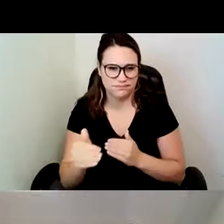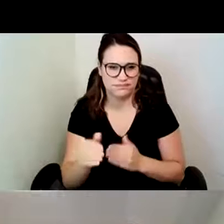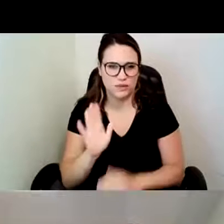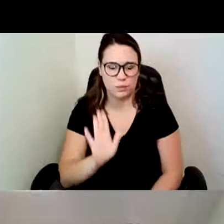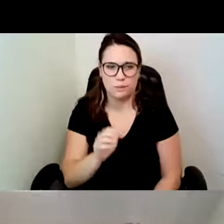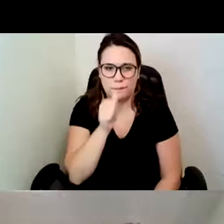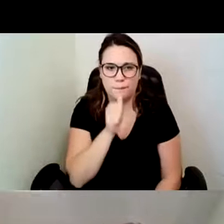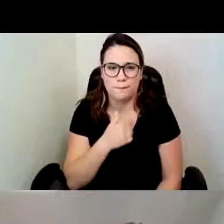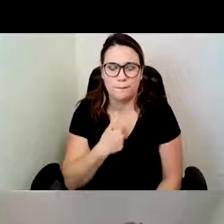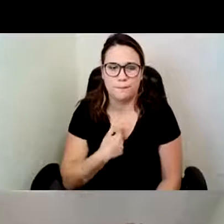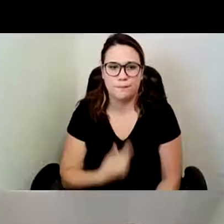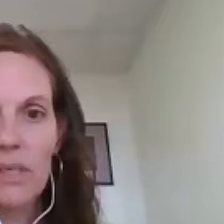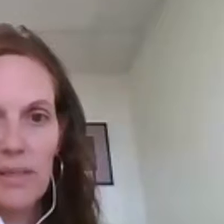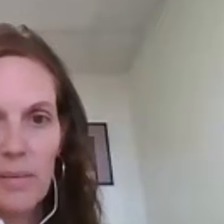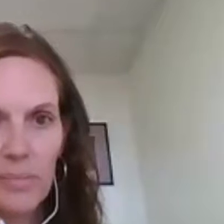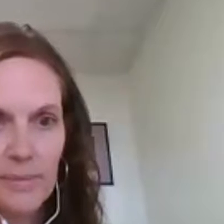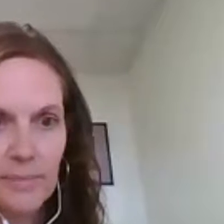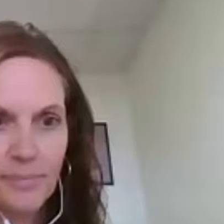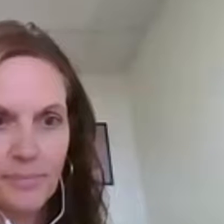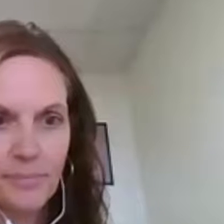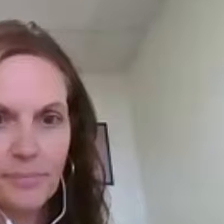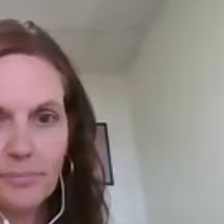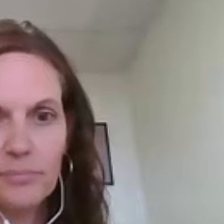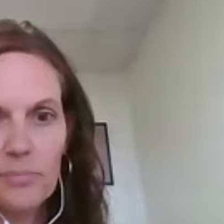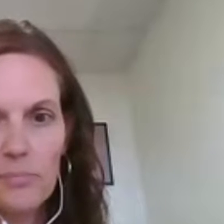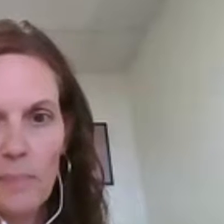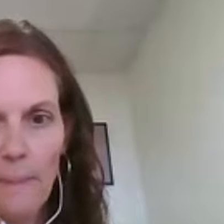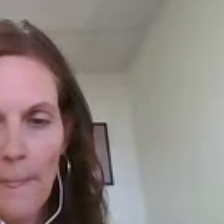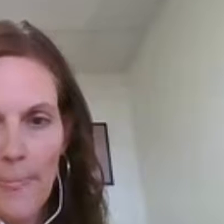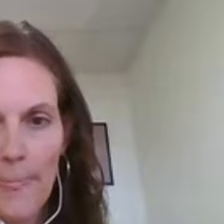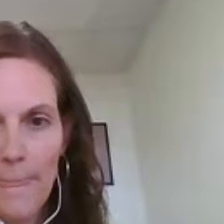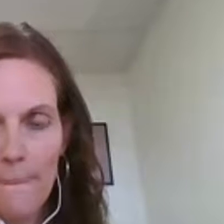I bring this up.